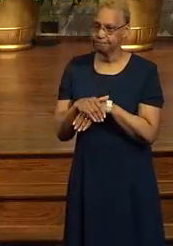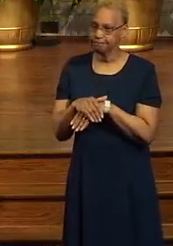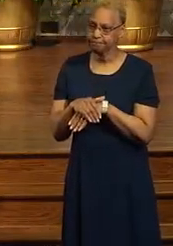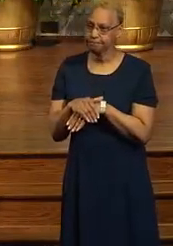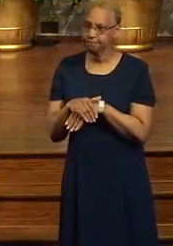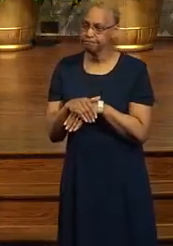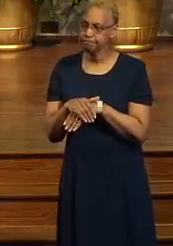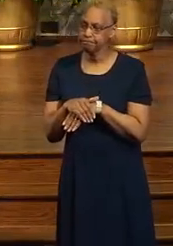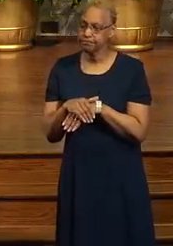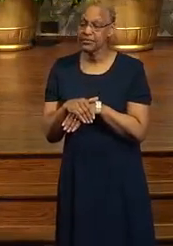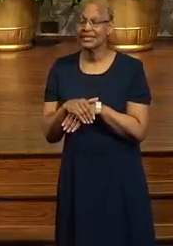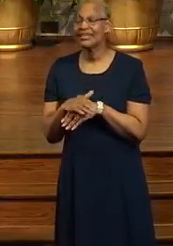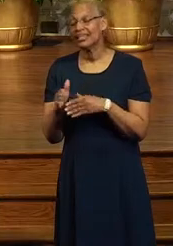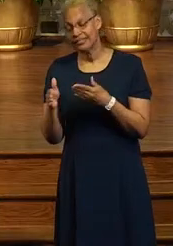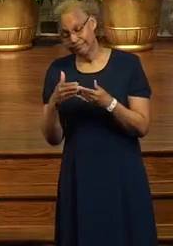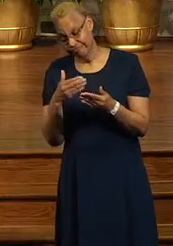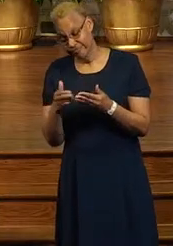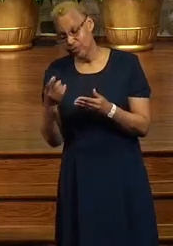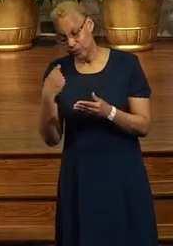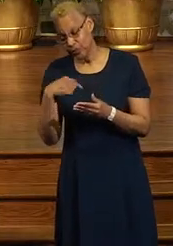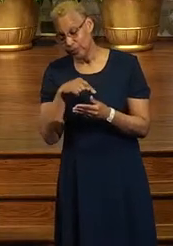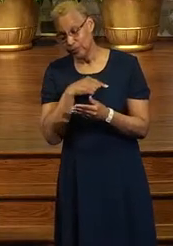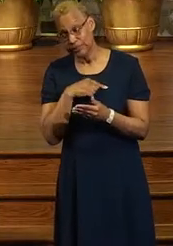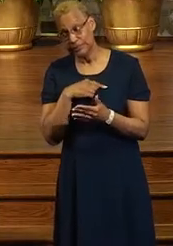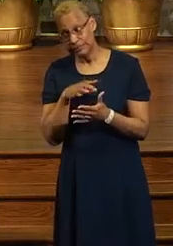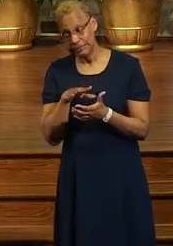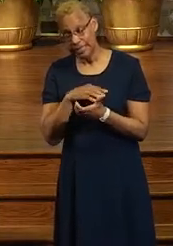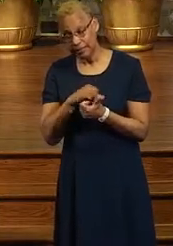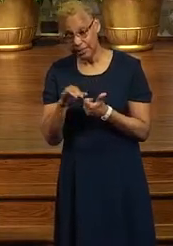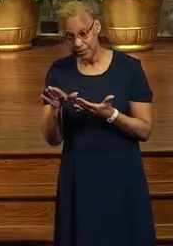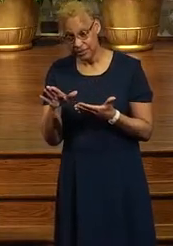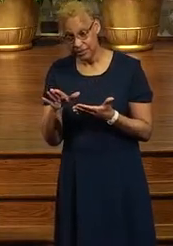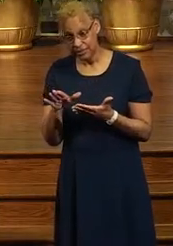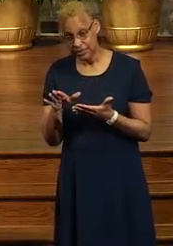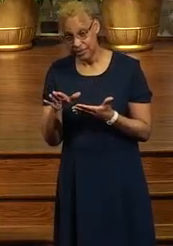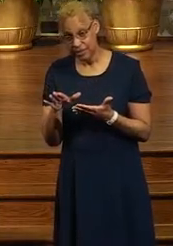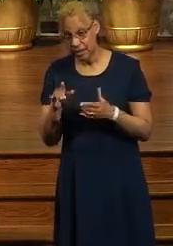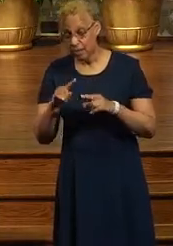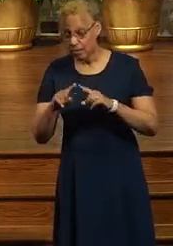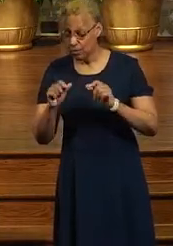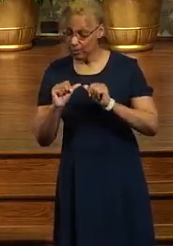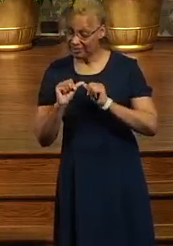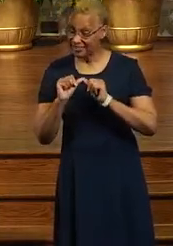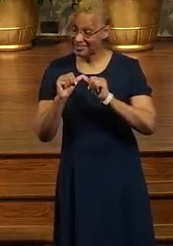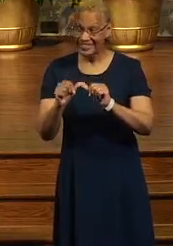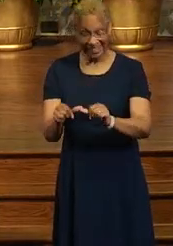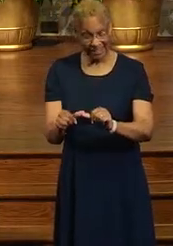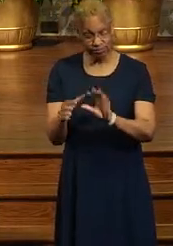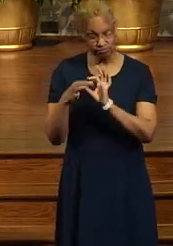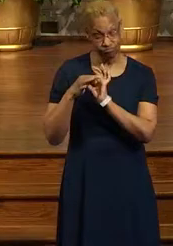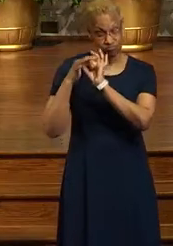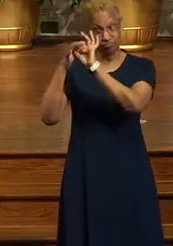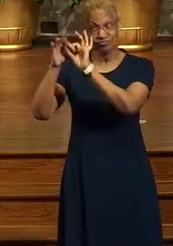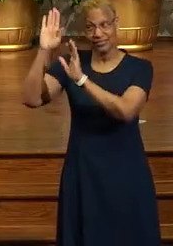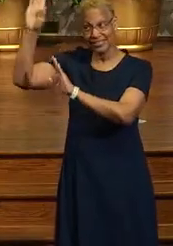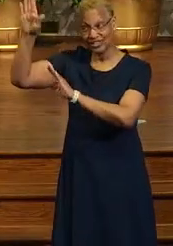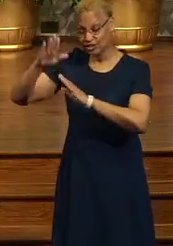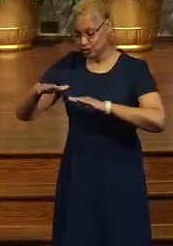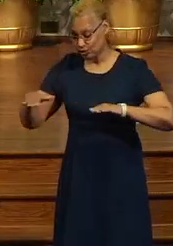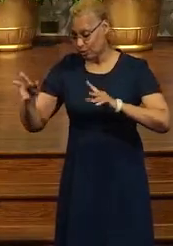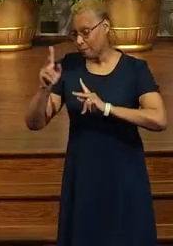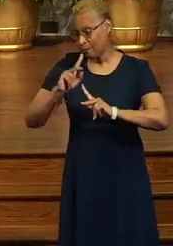Though we are damaged, we are still the children of God.